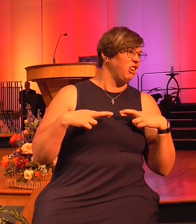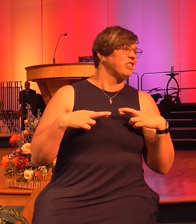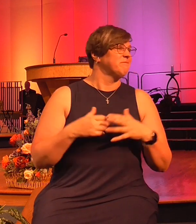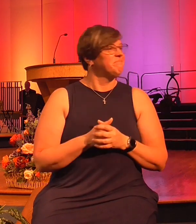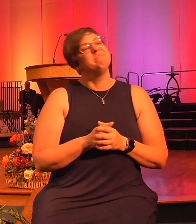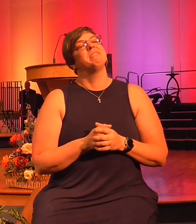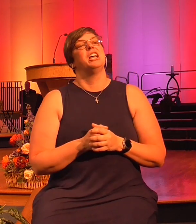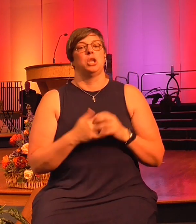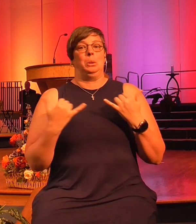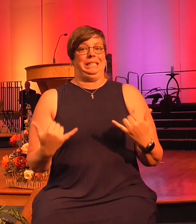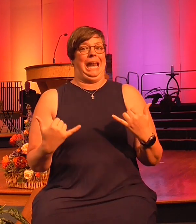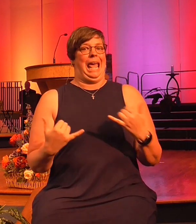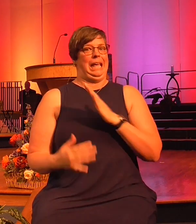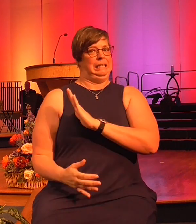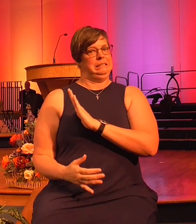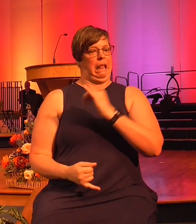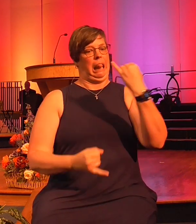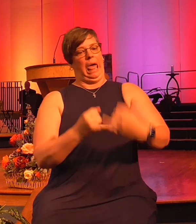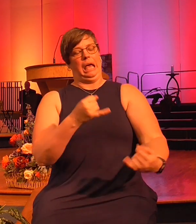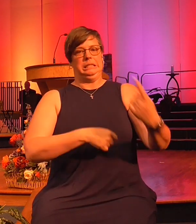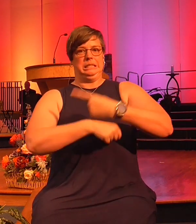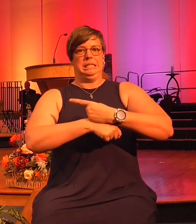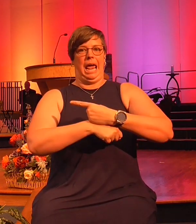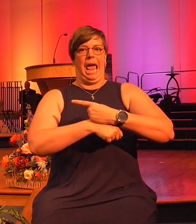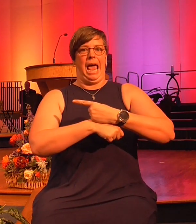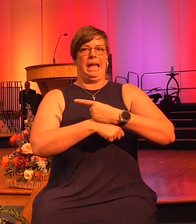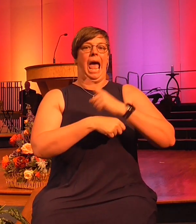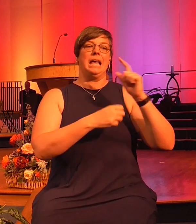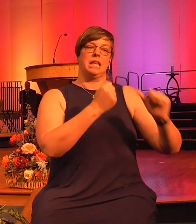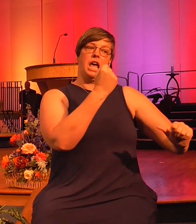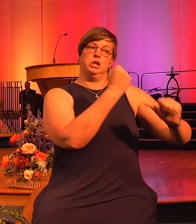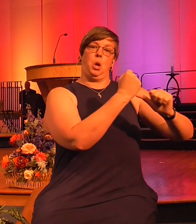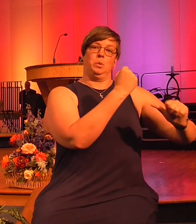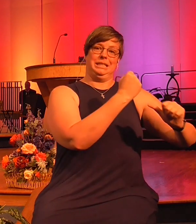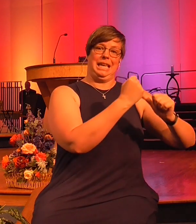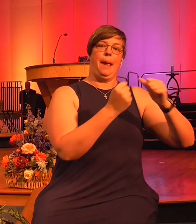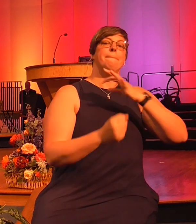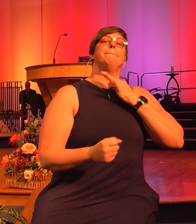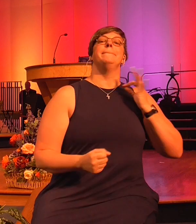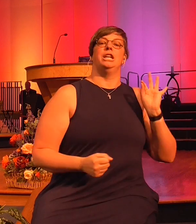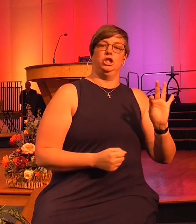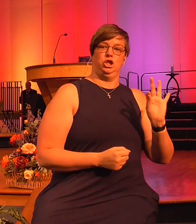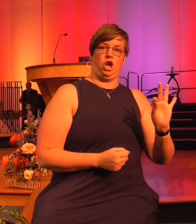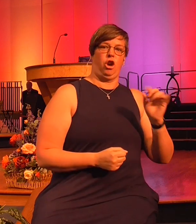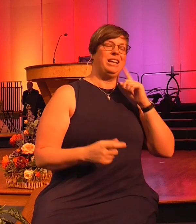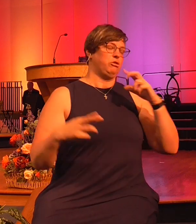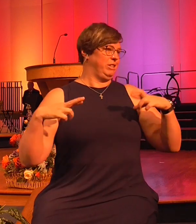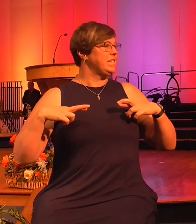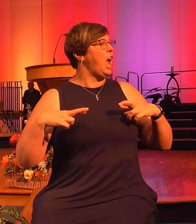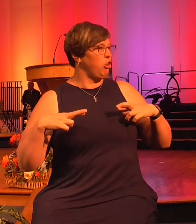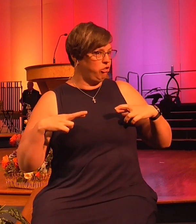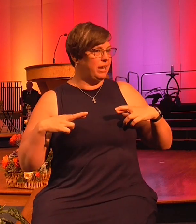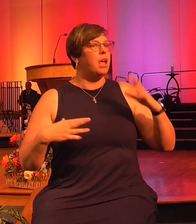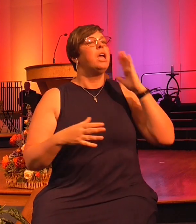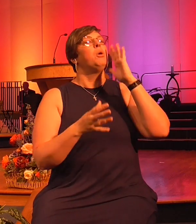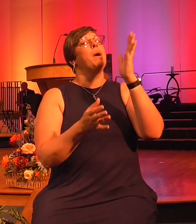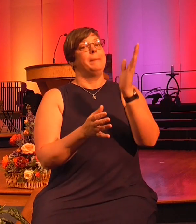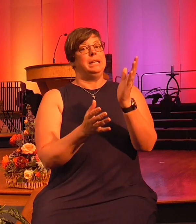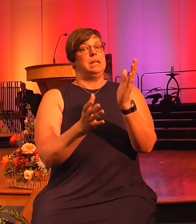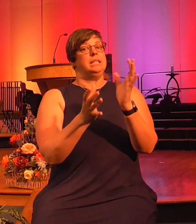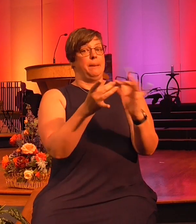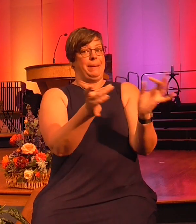And today is Barry's last day as associate minister at Mile High Church. He's retiring. He's going to be speaking on